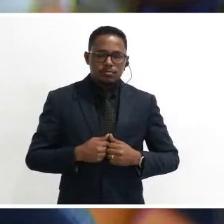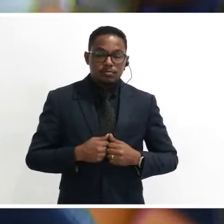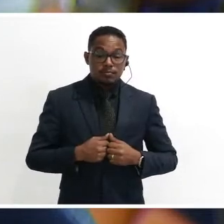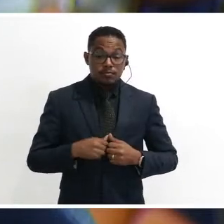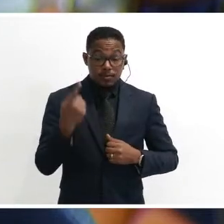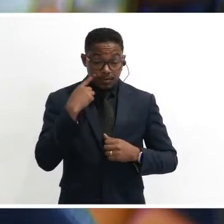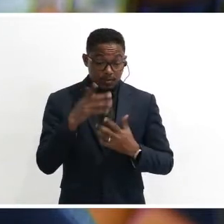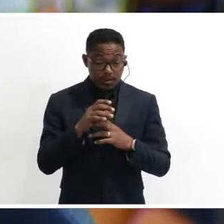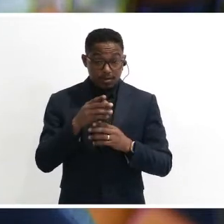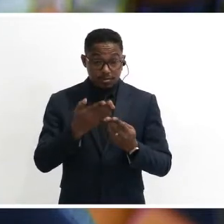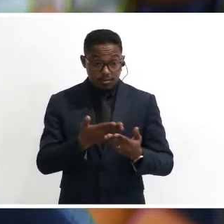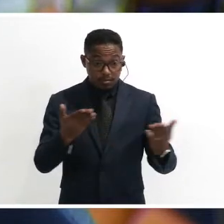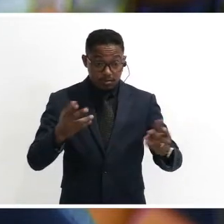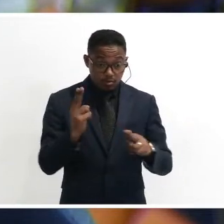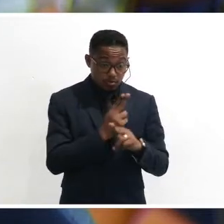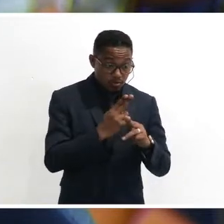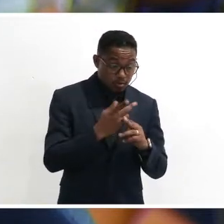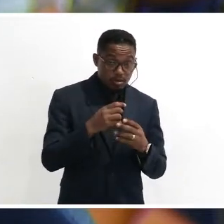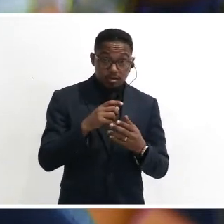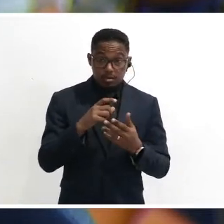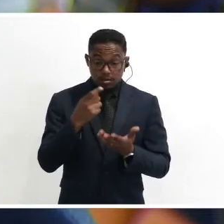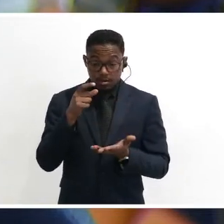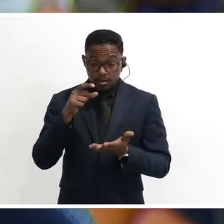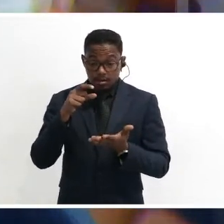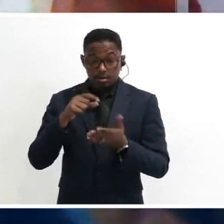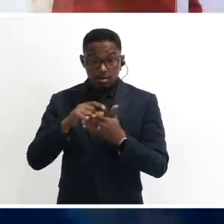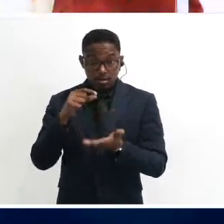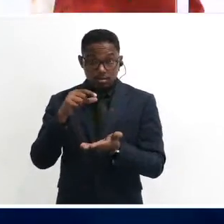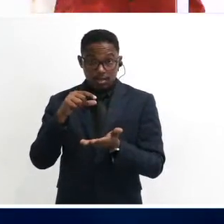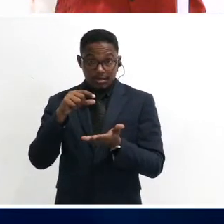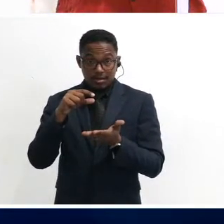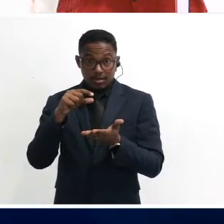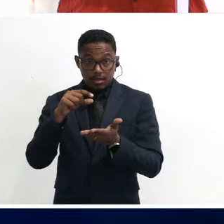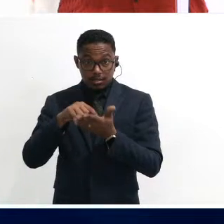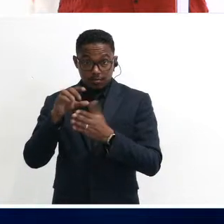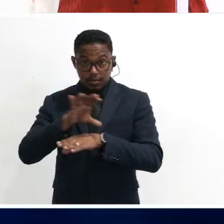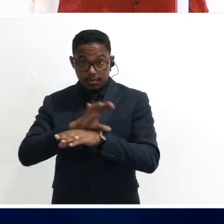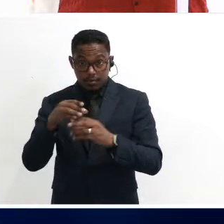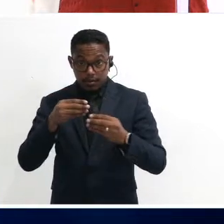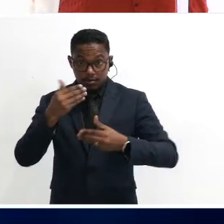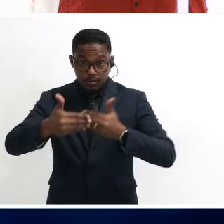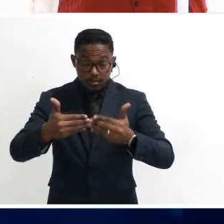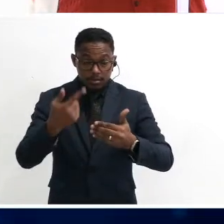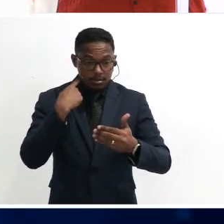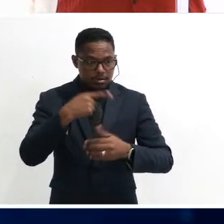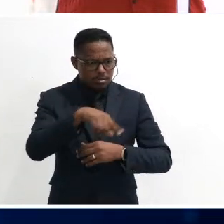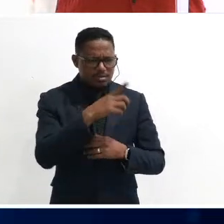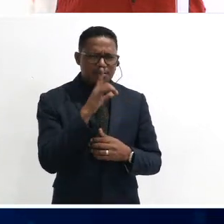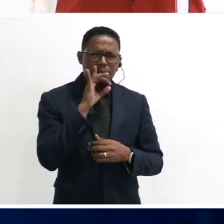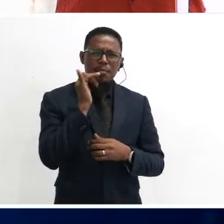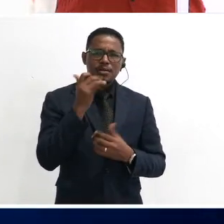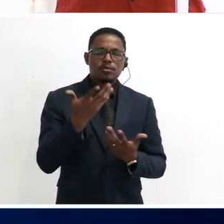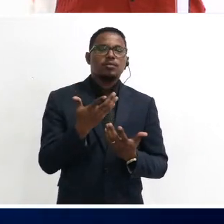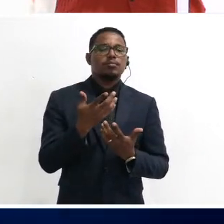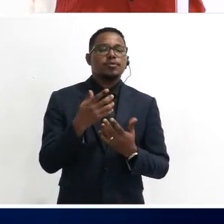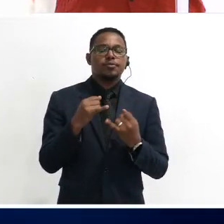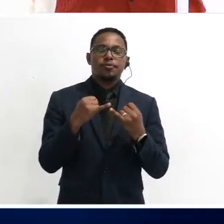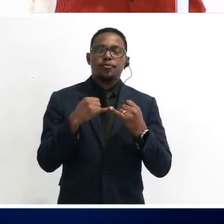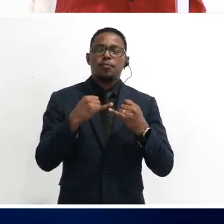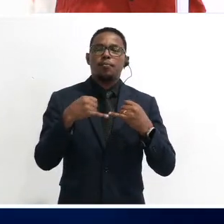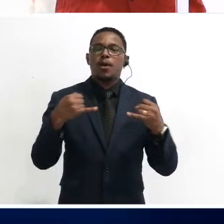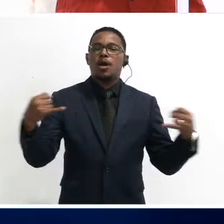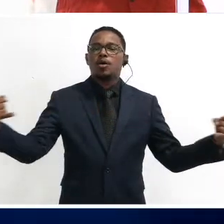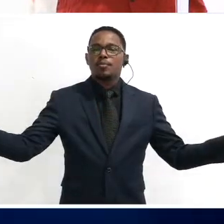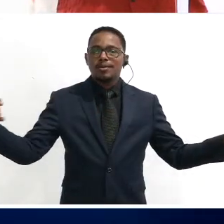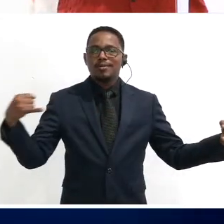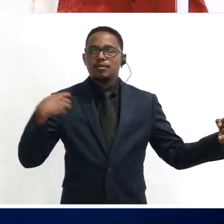And it just becomes kind of like spaghetti. Everything becomes used for everything,